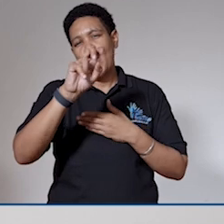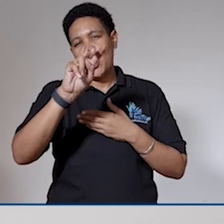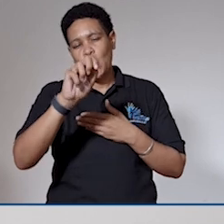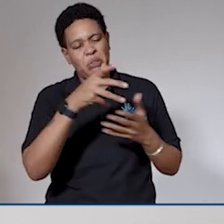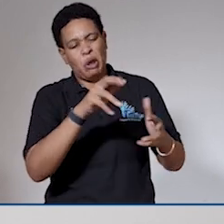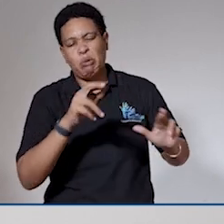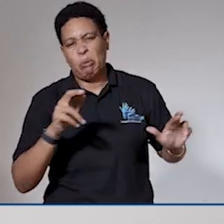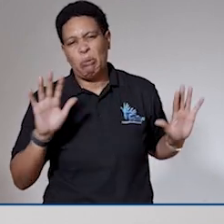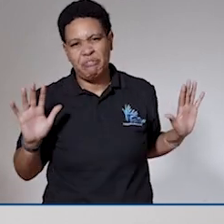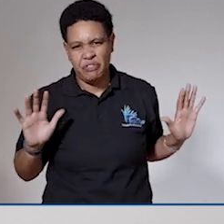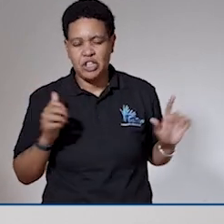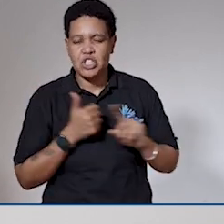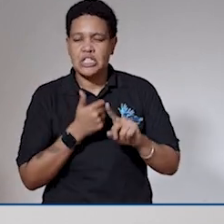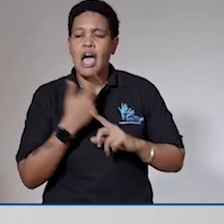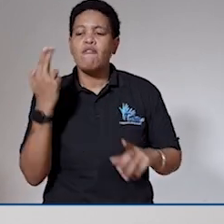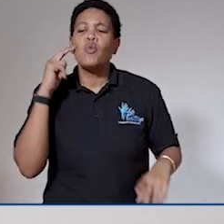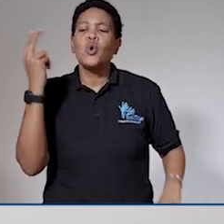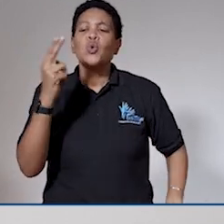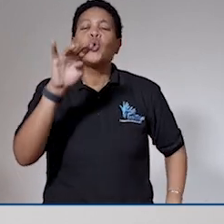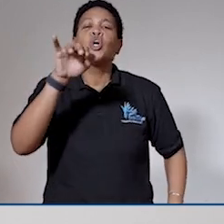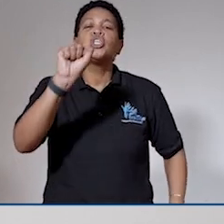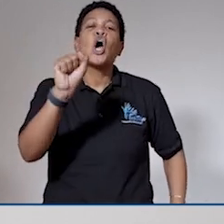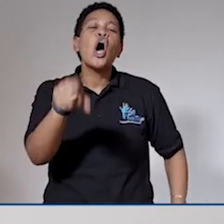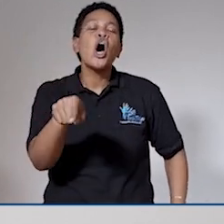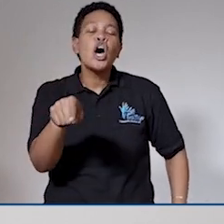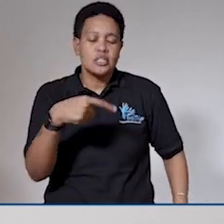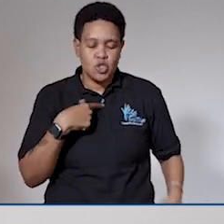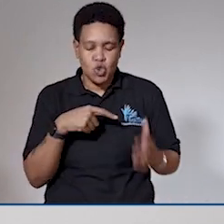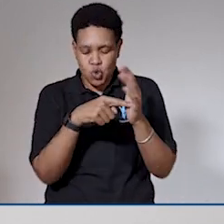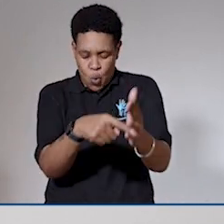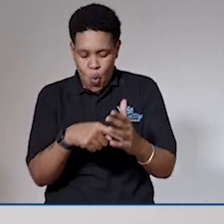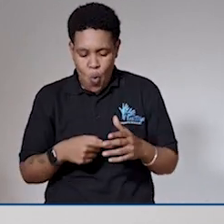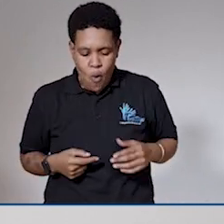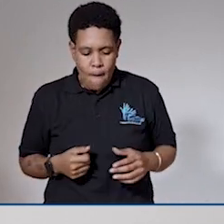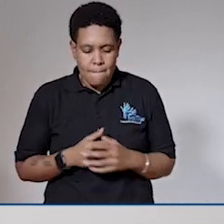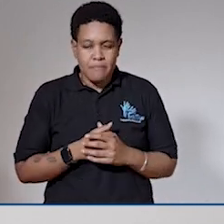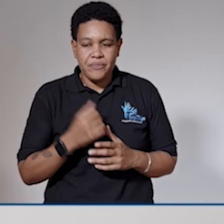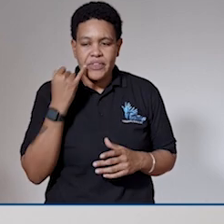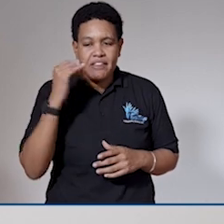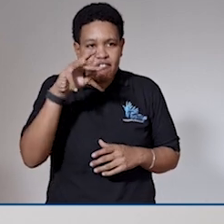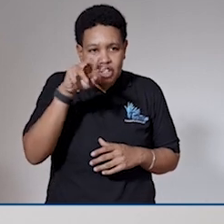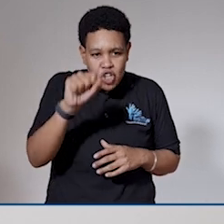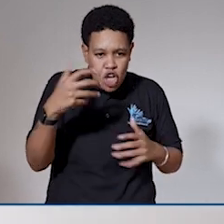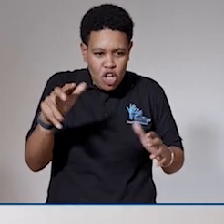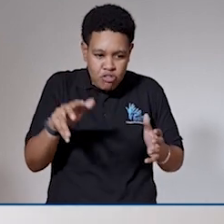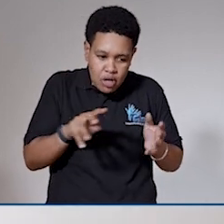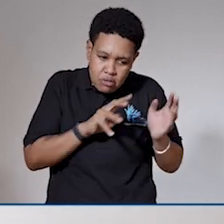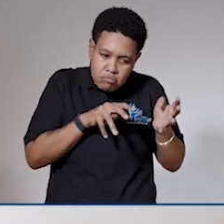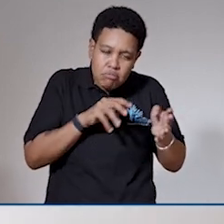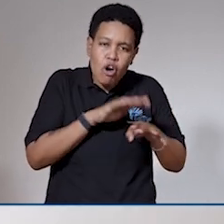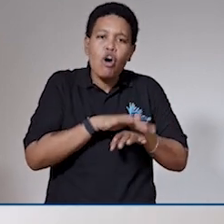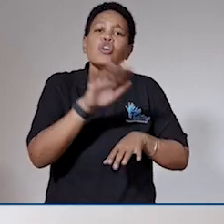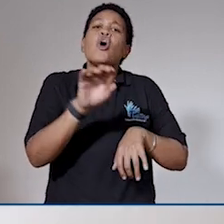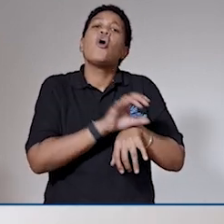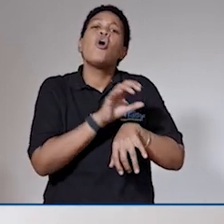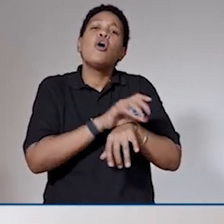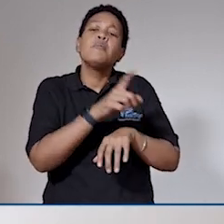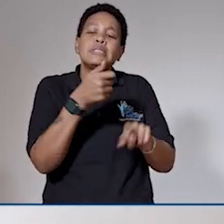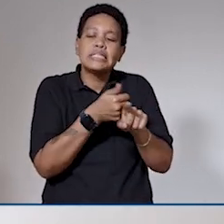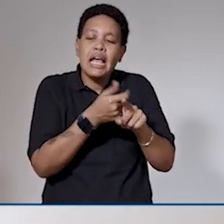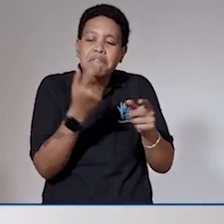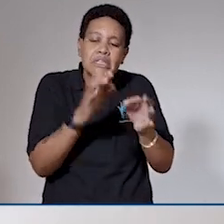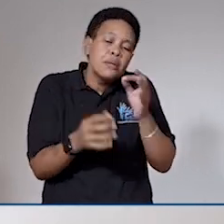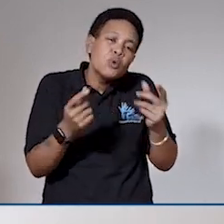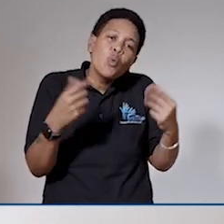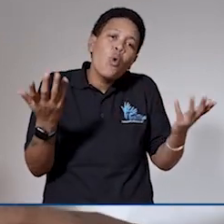using JAWS. And to, if JAWS is already installed on your system, all you need to do is go